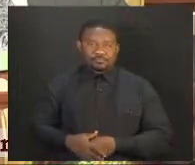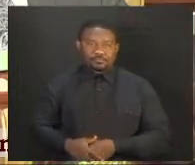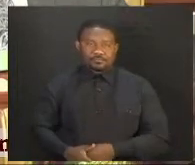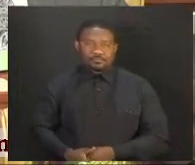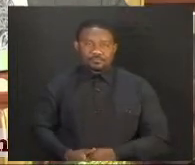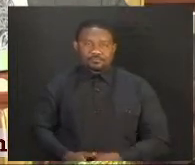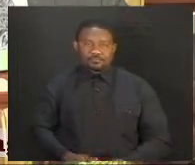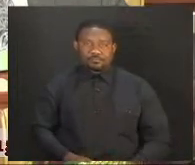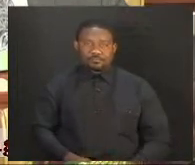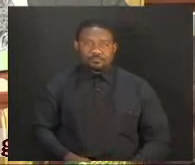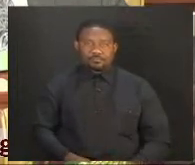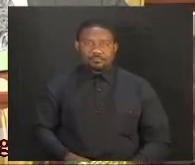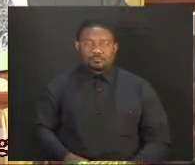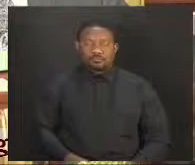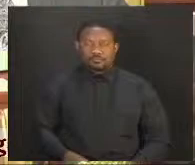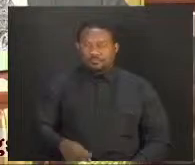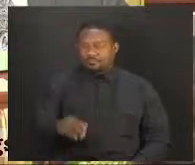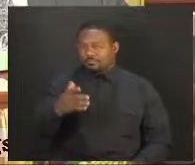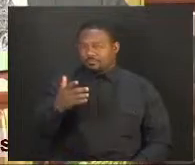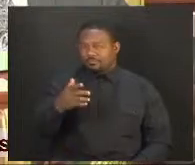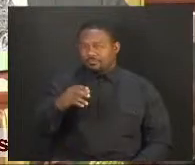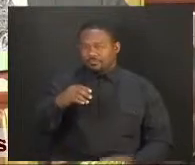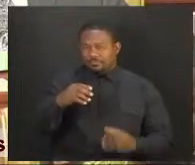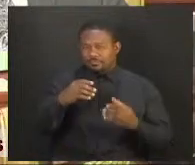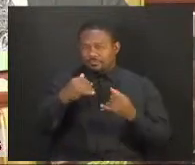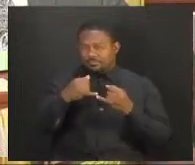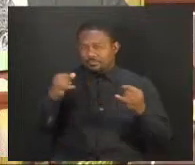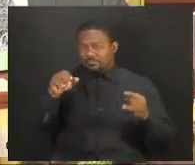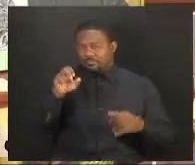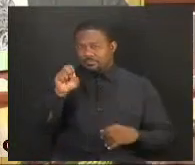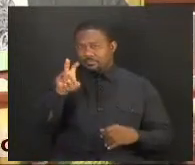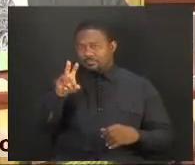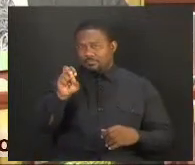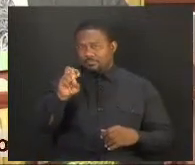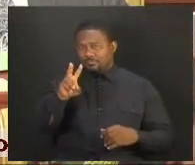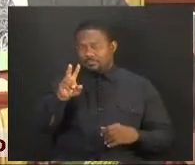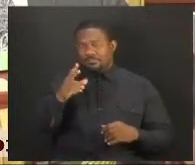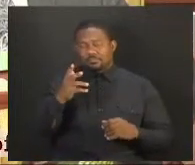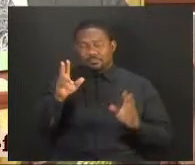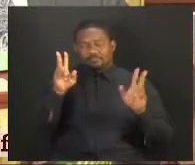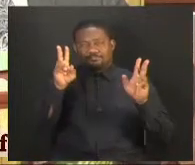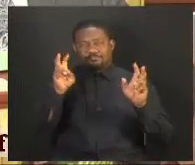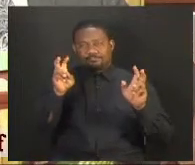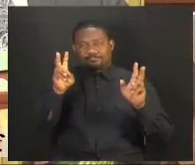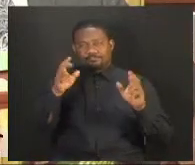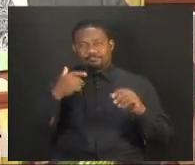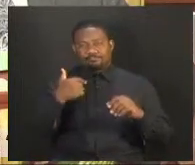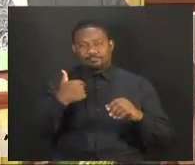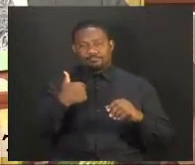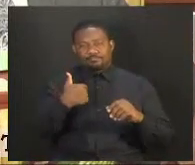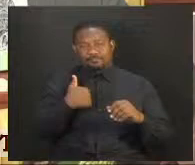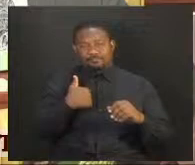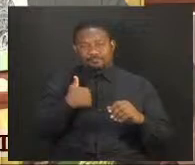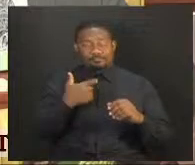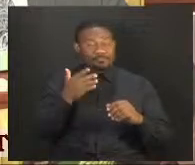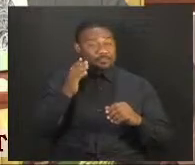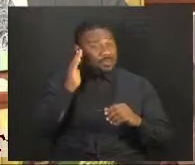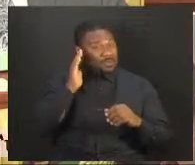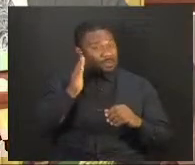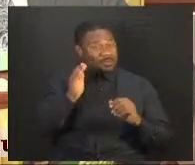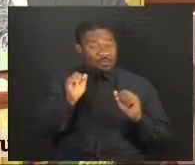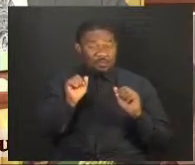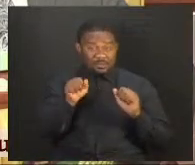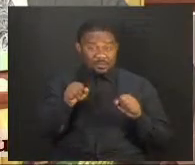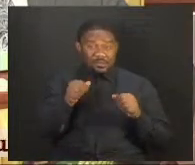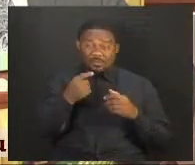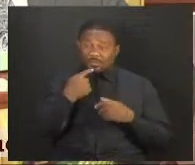line. I will also I would be able to tell that